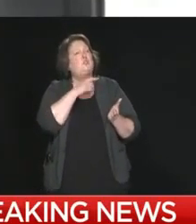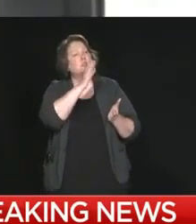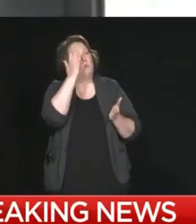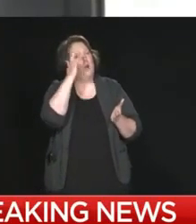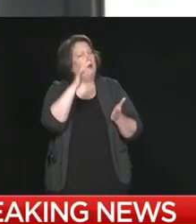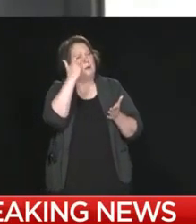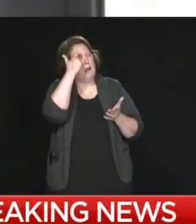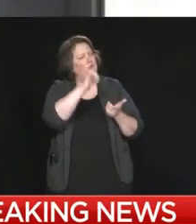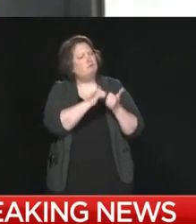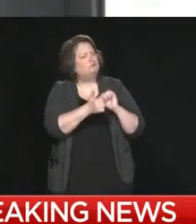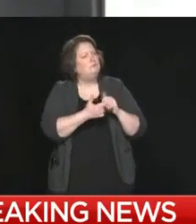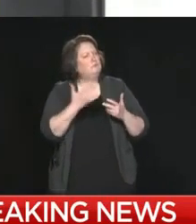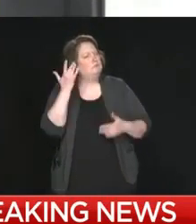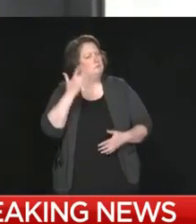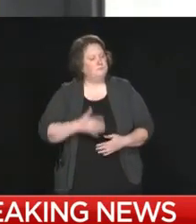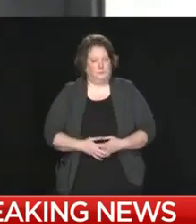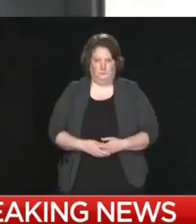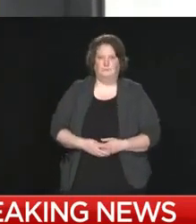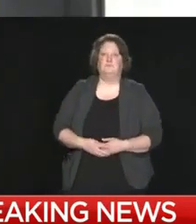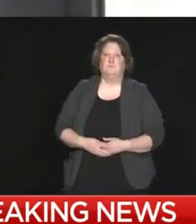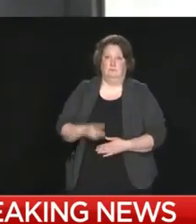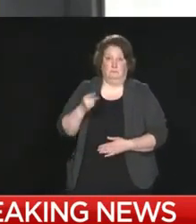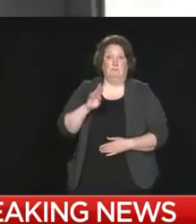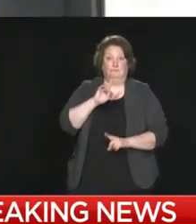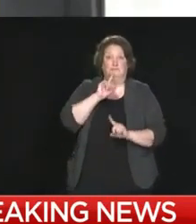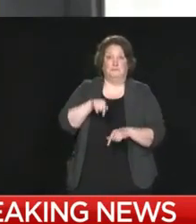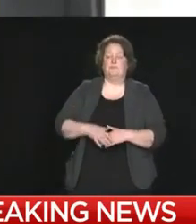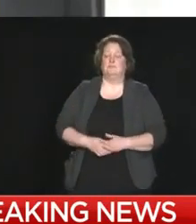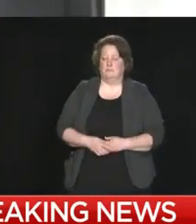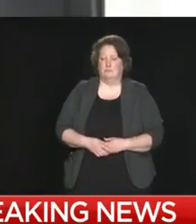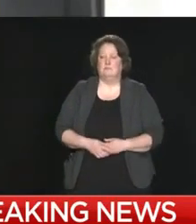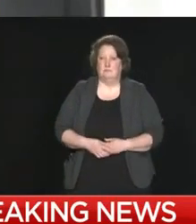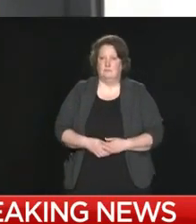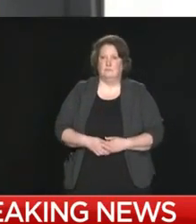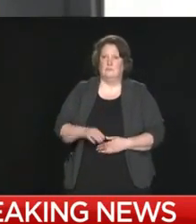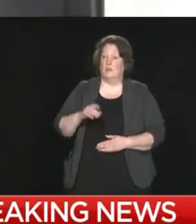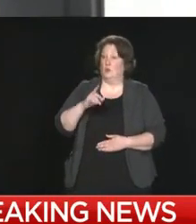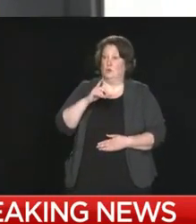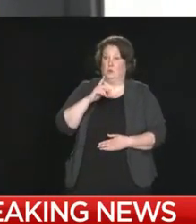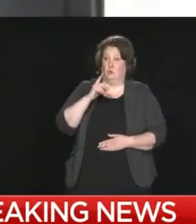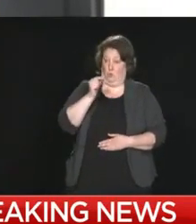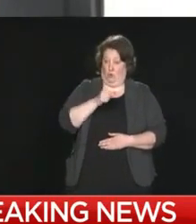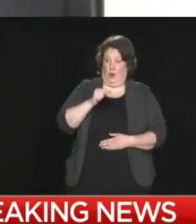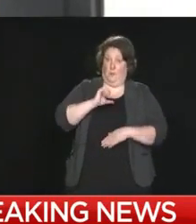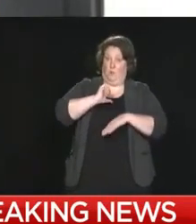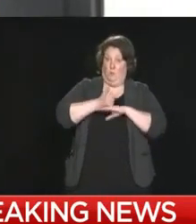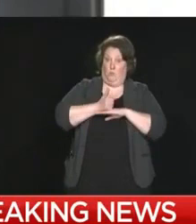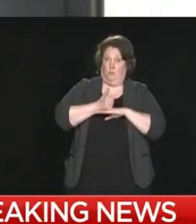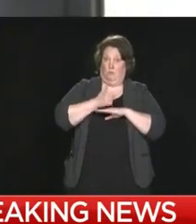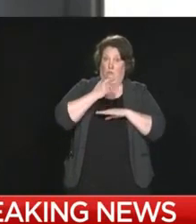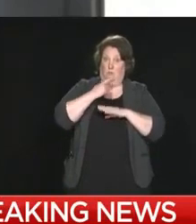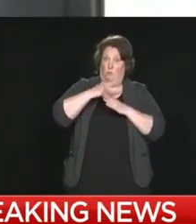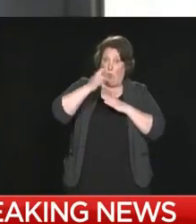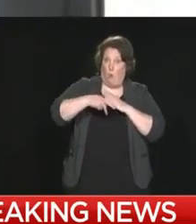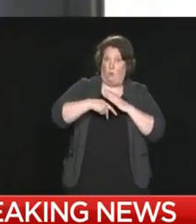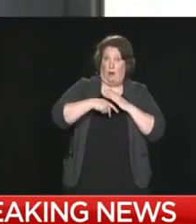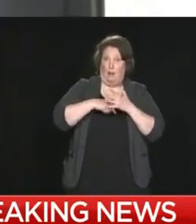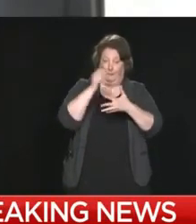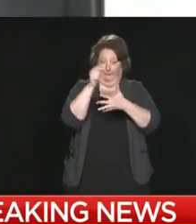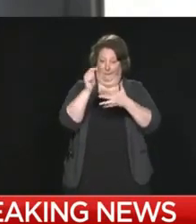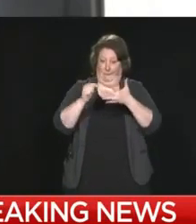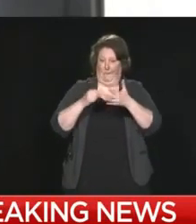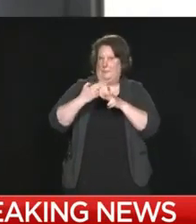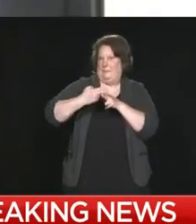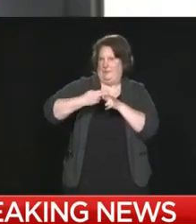mind? Yes, there will be changes to all our programs as this pandemic evolves and the